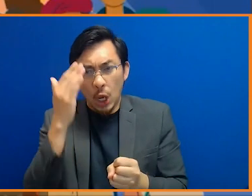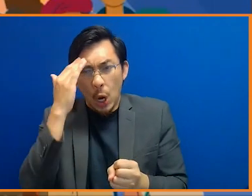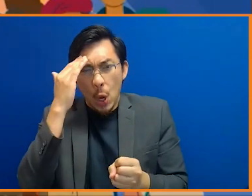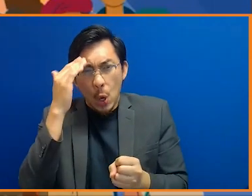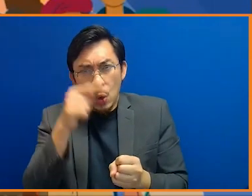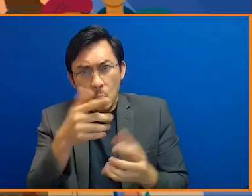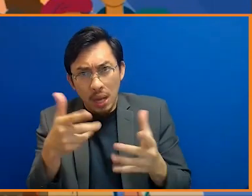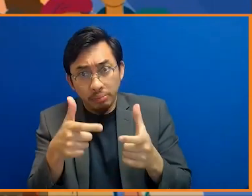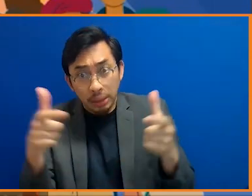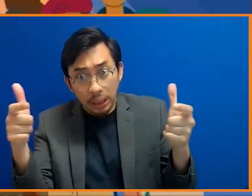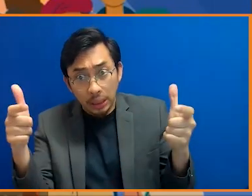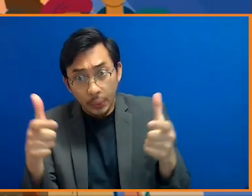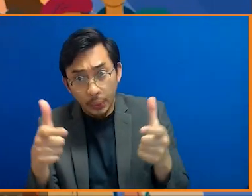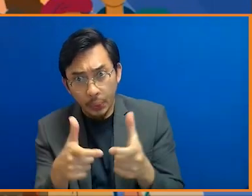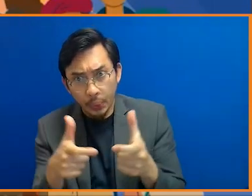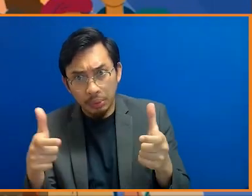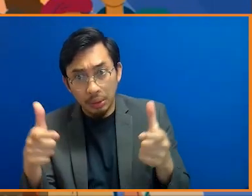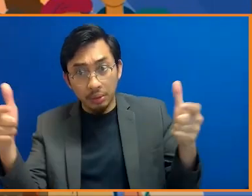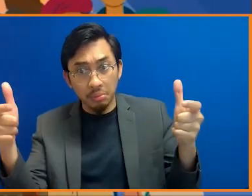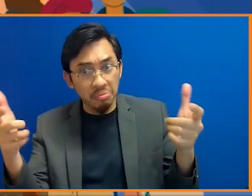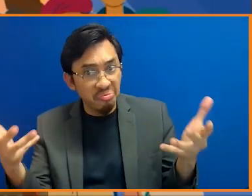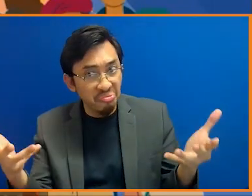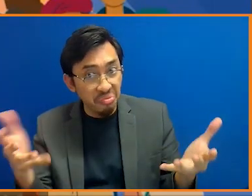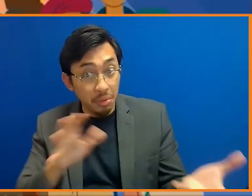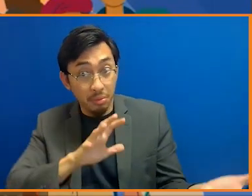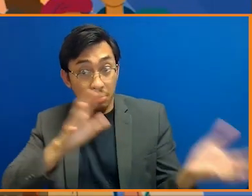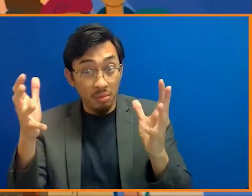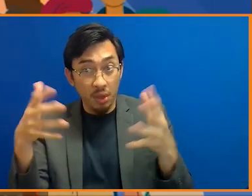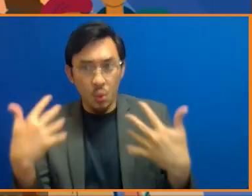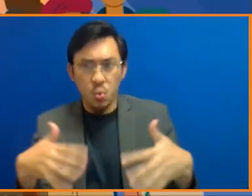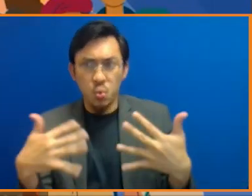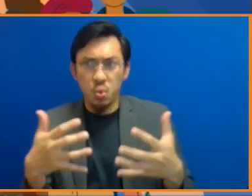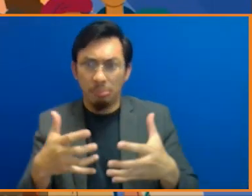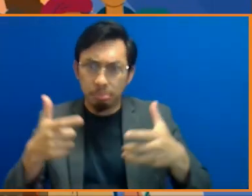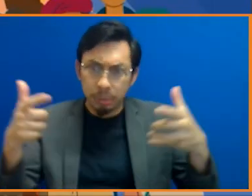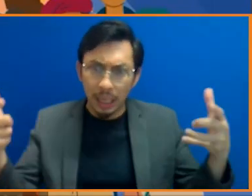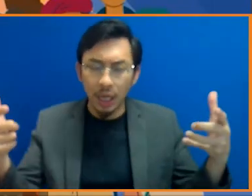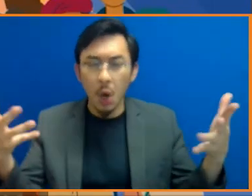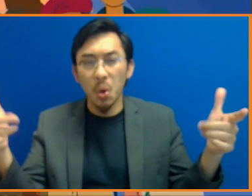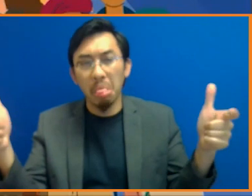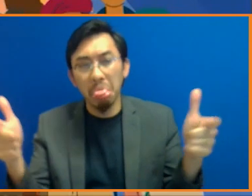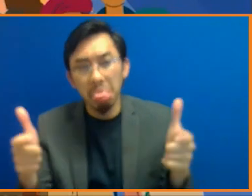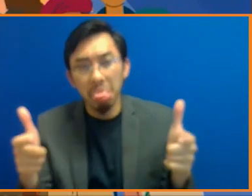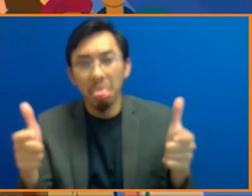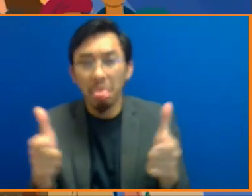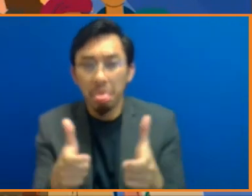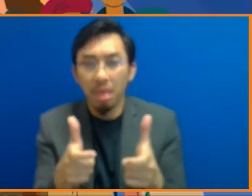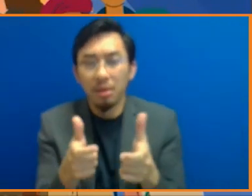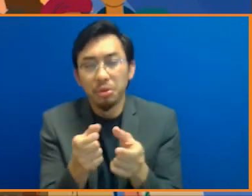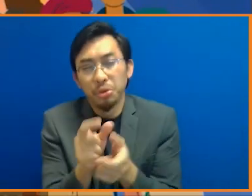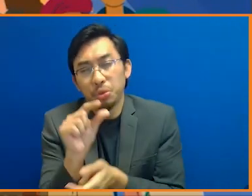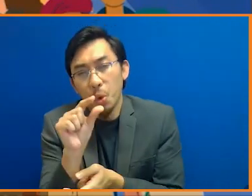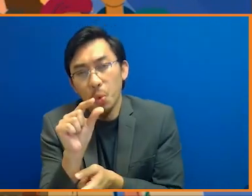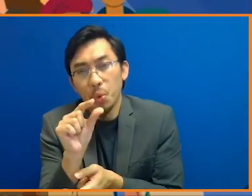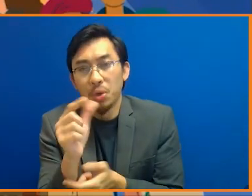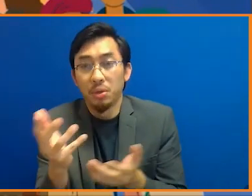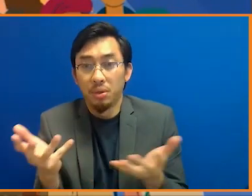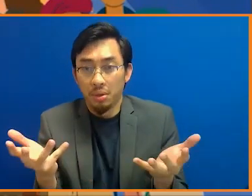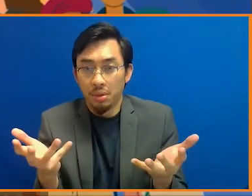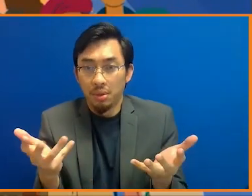predict exactly the magnitude or the time of occurrence of a